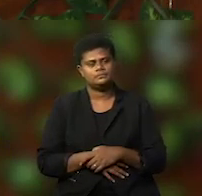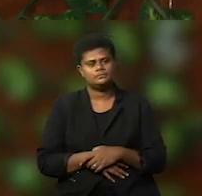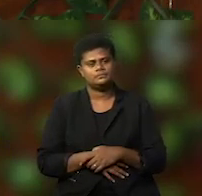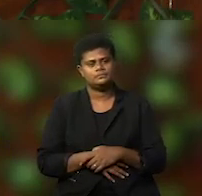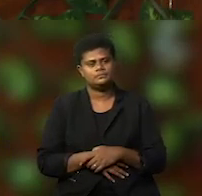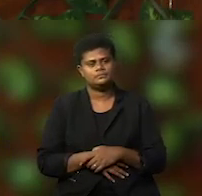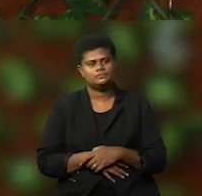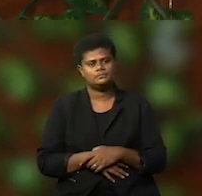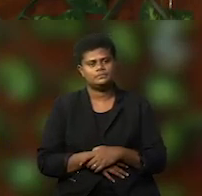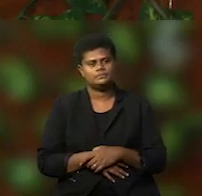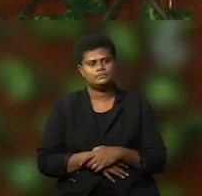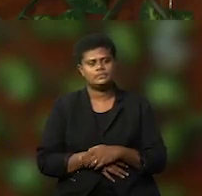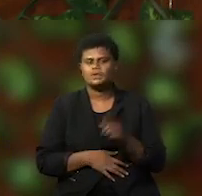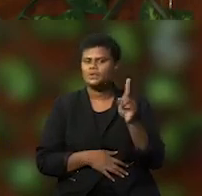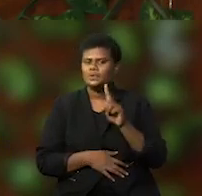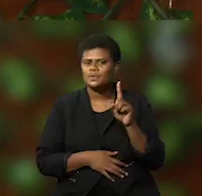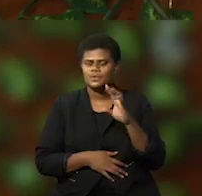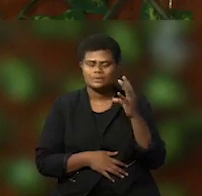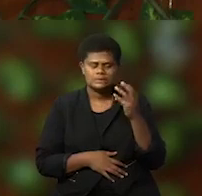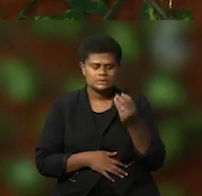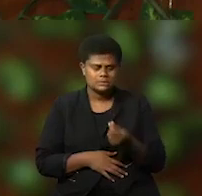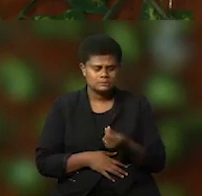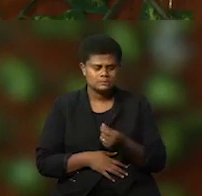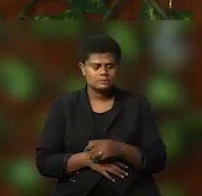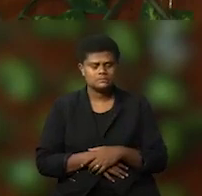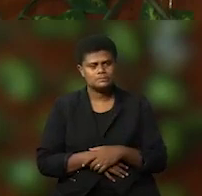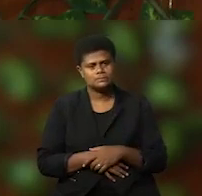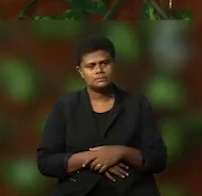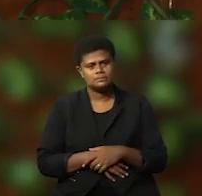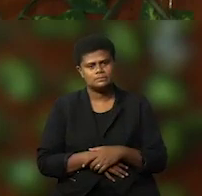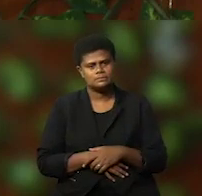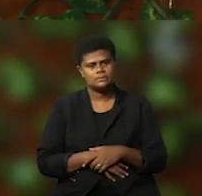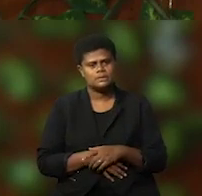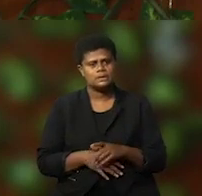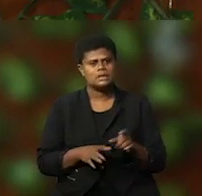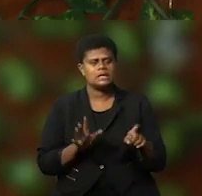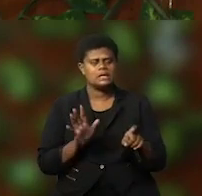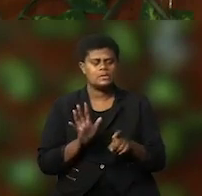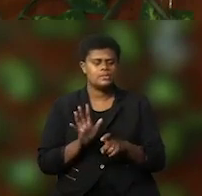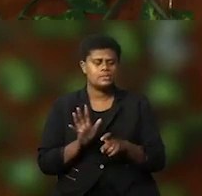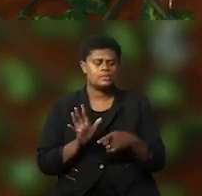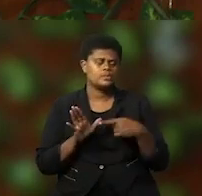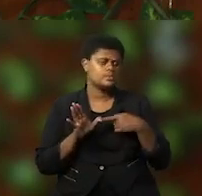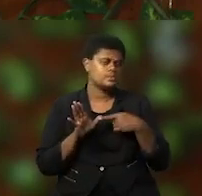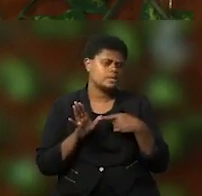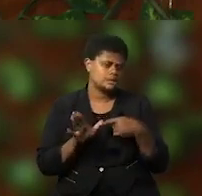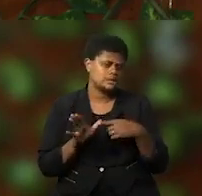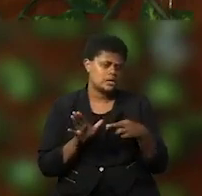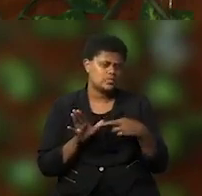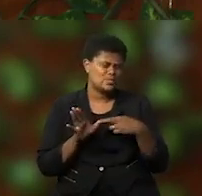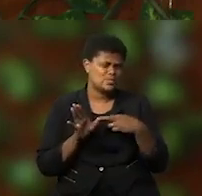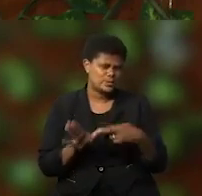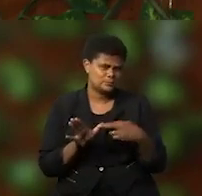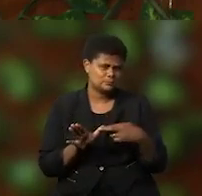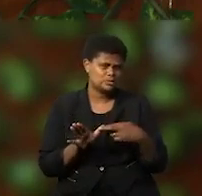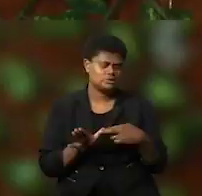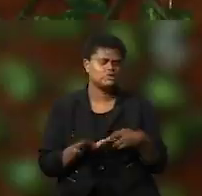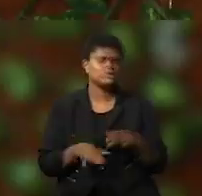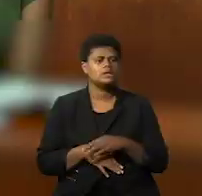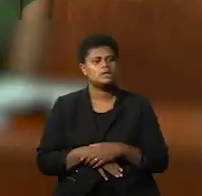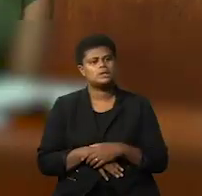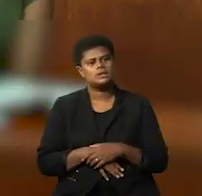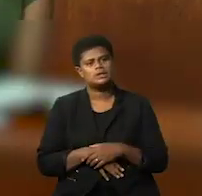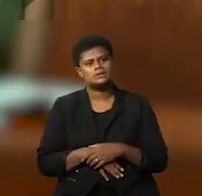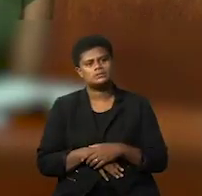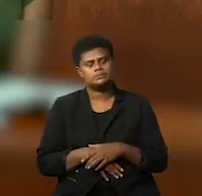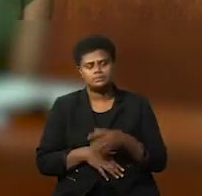grace. Taltala, what are some appropriate responses to God's mercy and grace? Now,